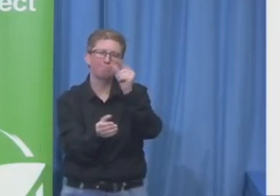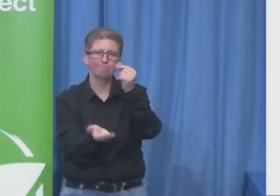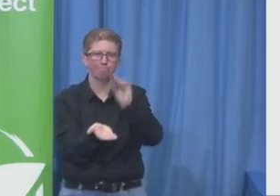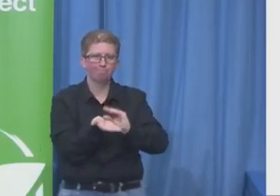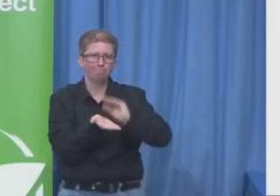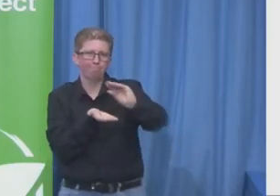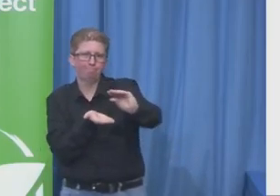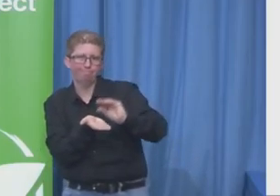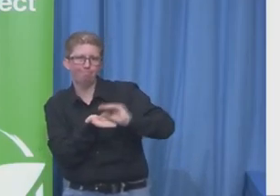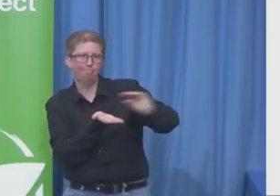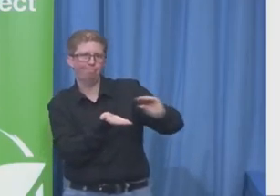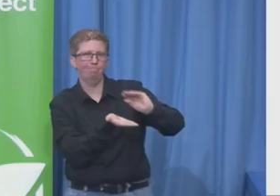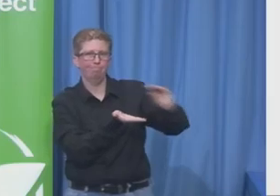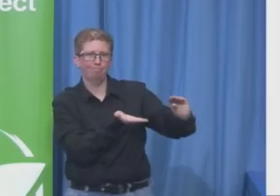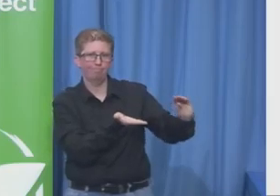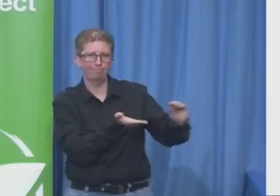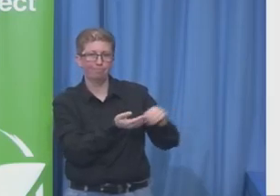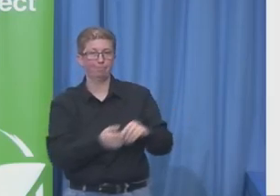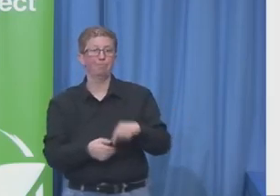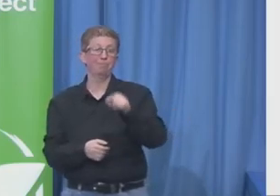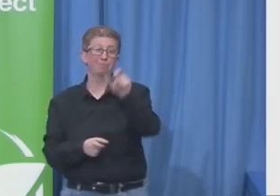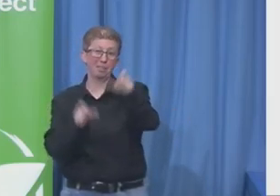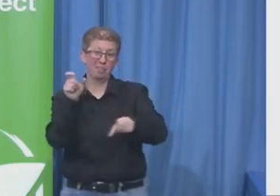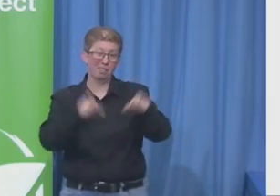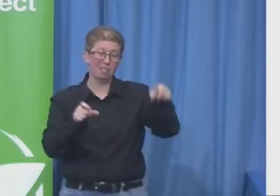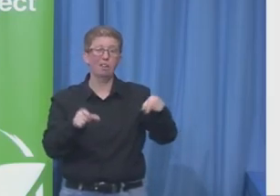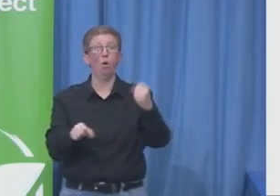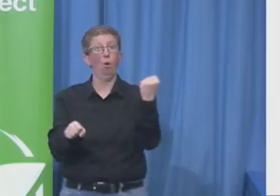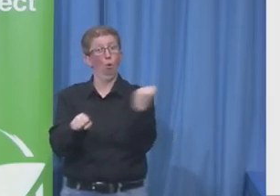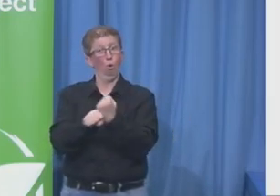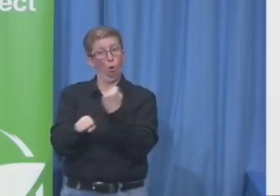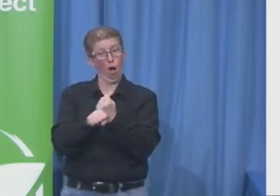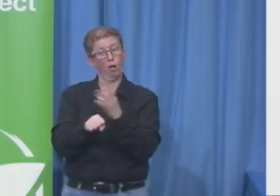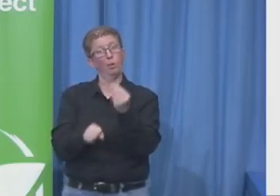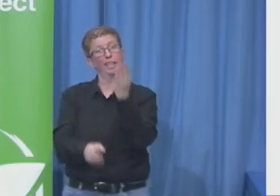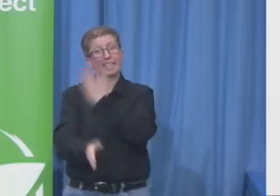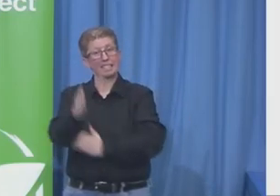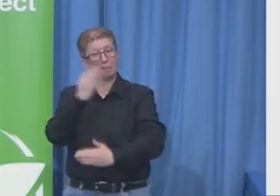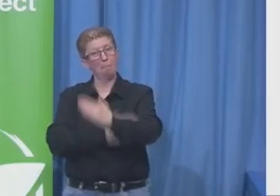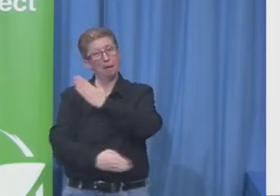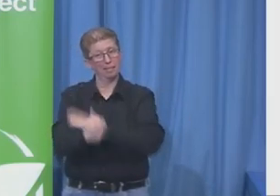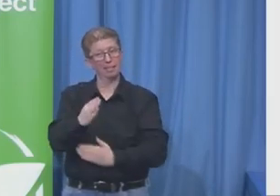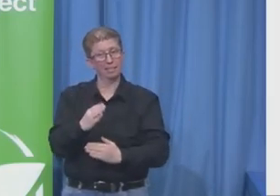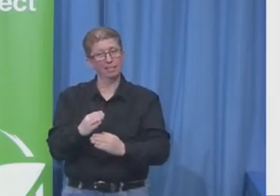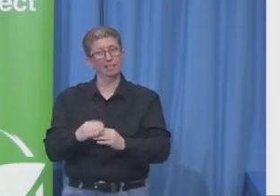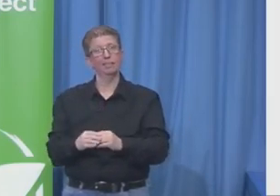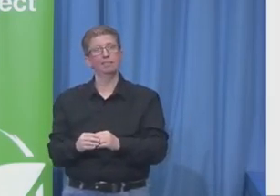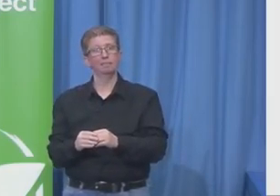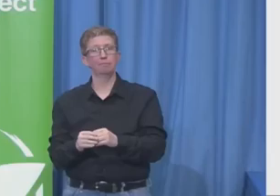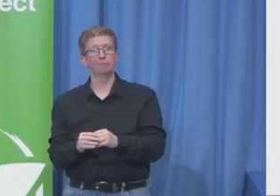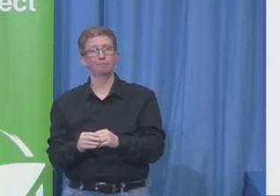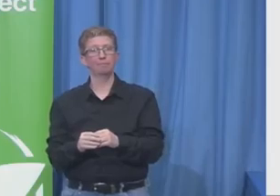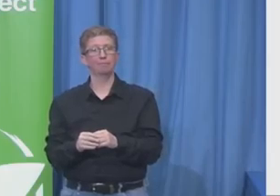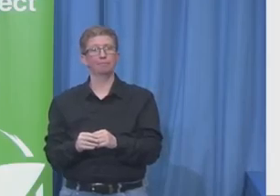we also work with decision maker ministries to ensure the sustainability of our